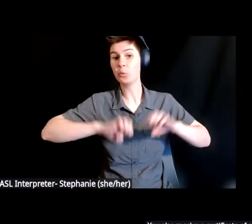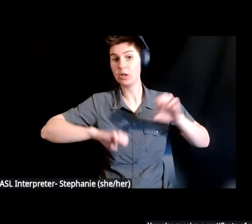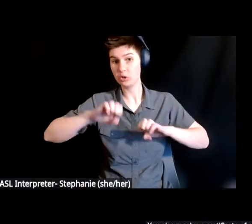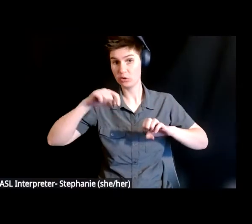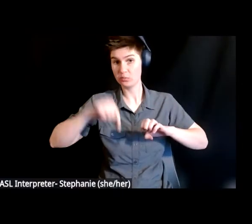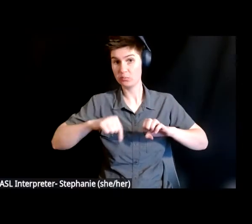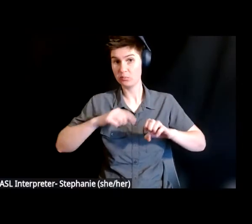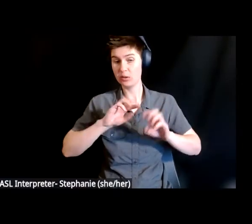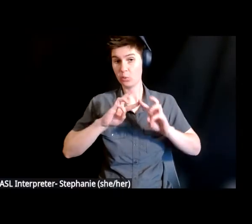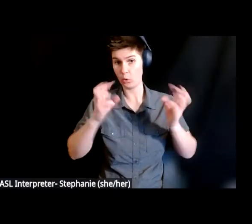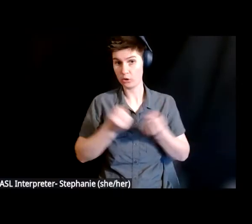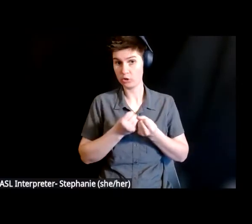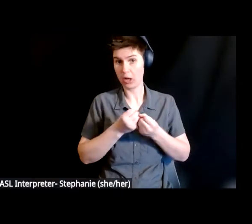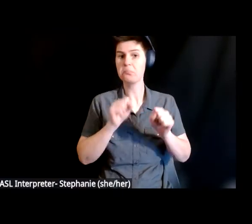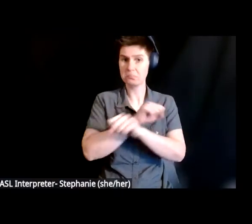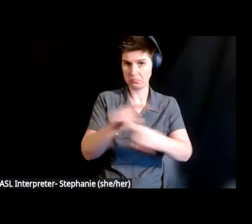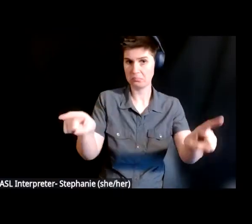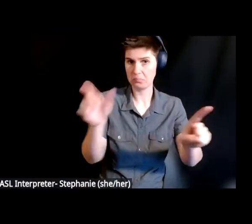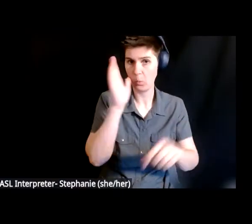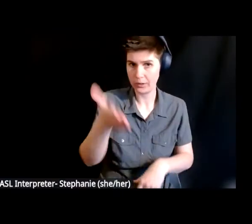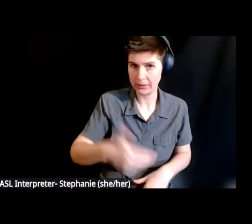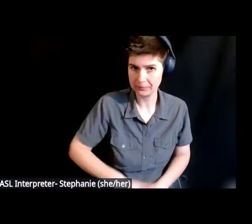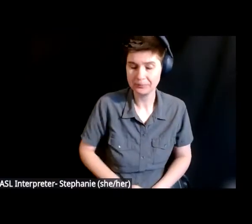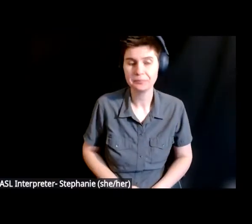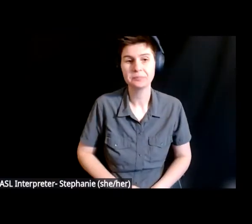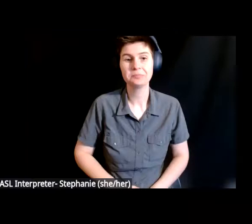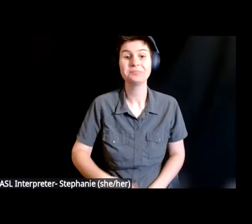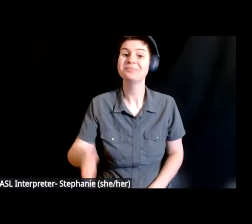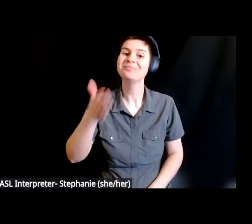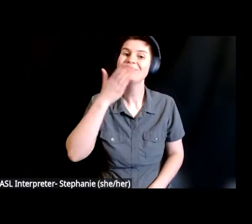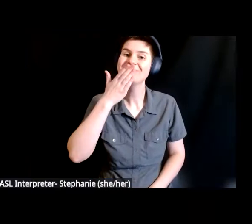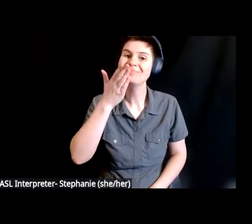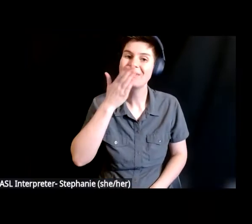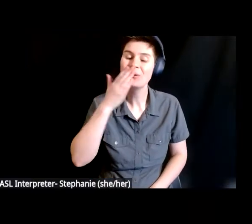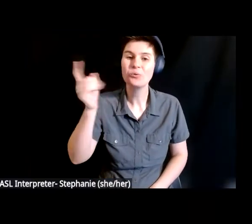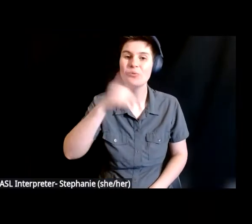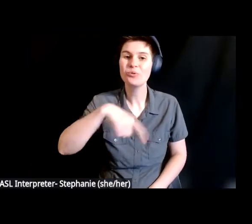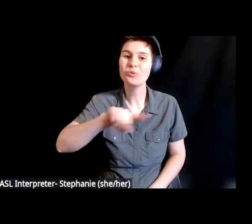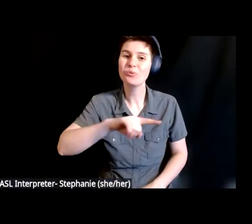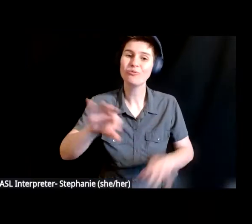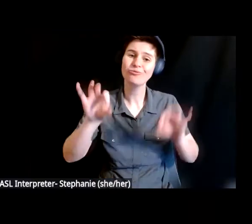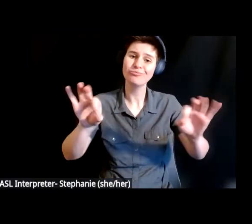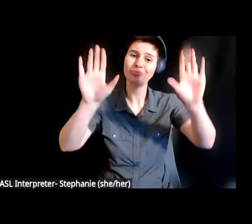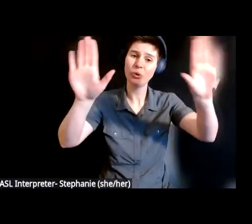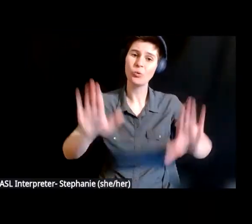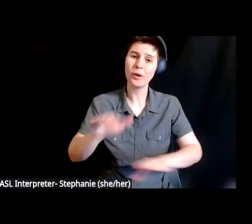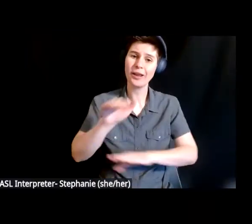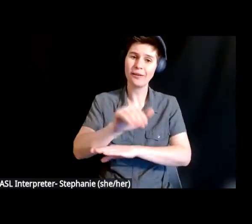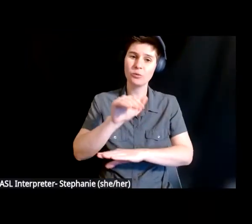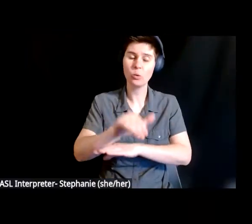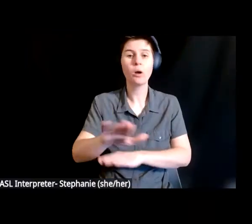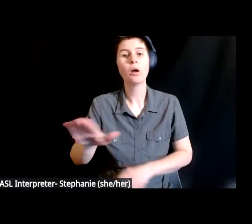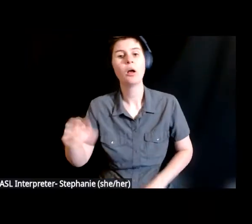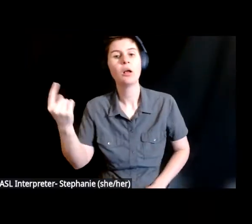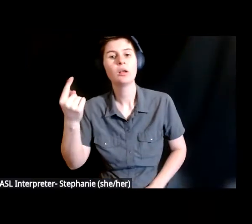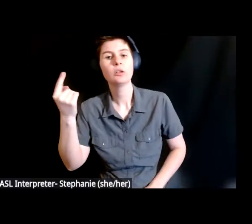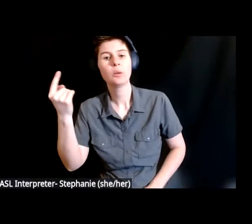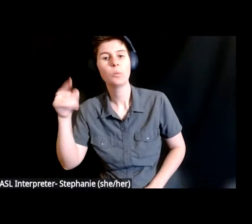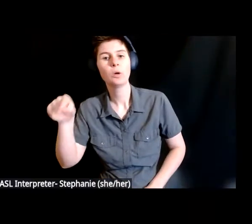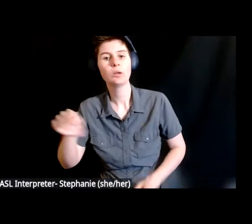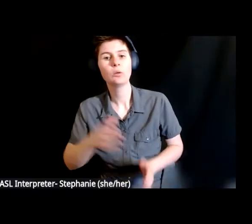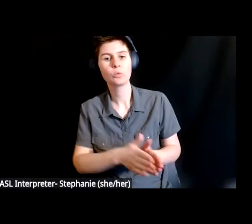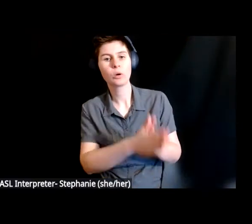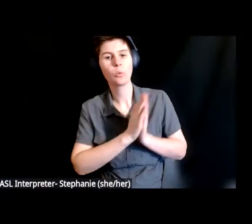Thanks again, and we hope you have a lovely afternoon. And let's see, and I see somebody requesting my